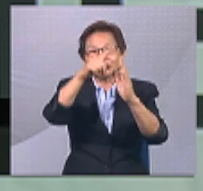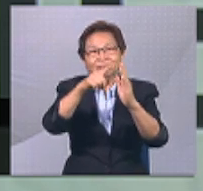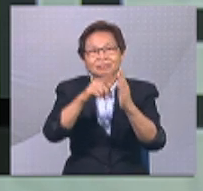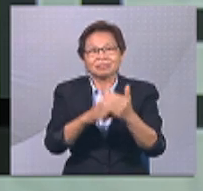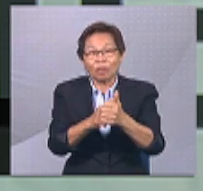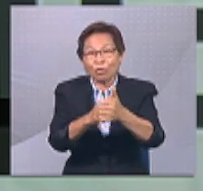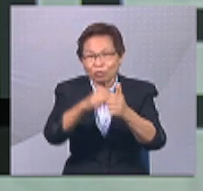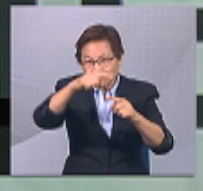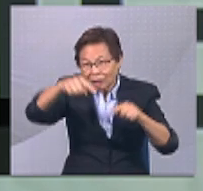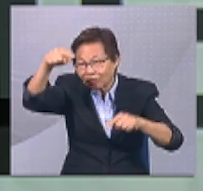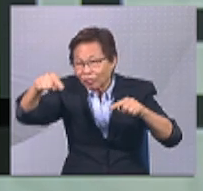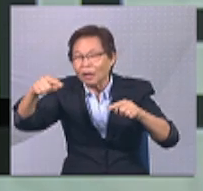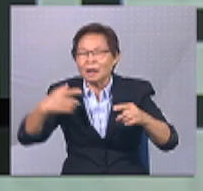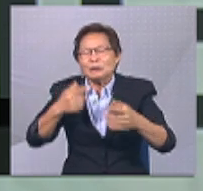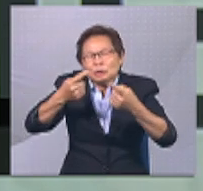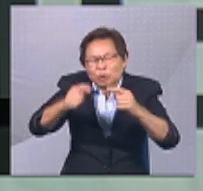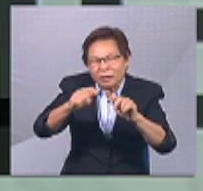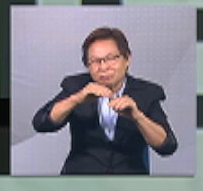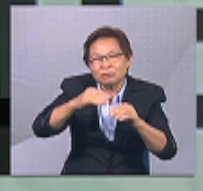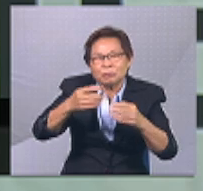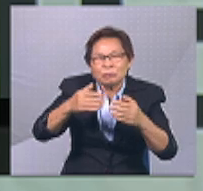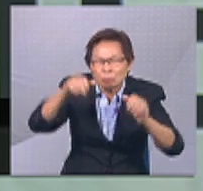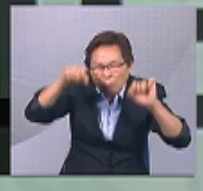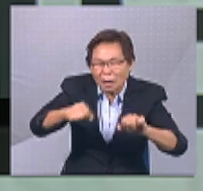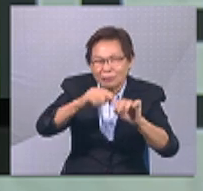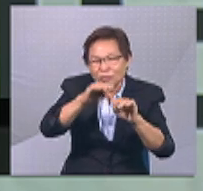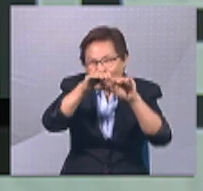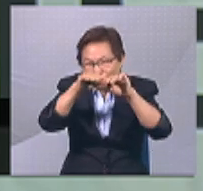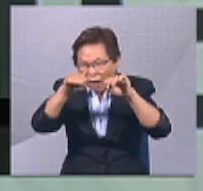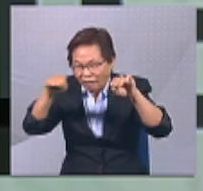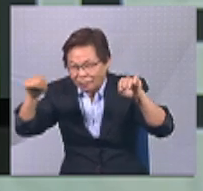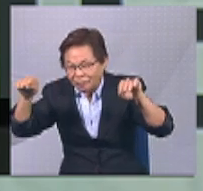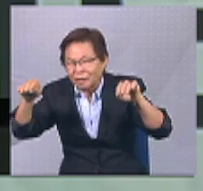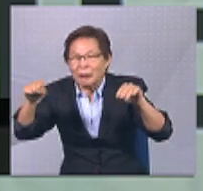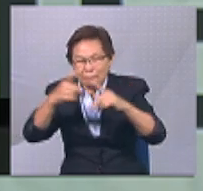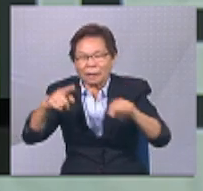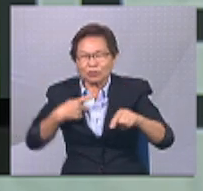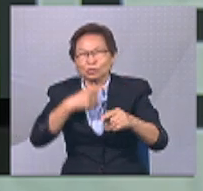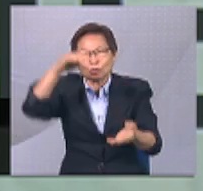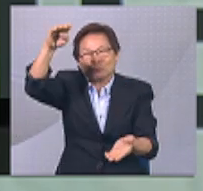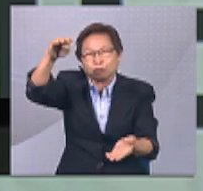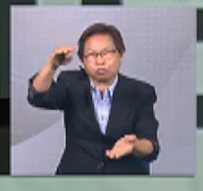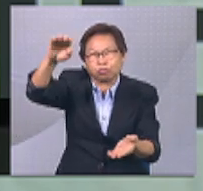we managed to flatten the peak, but reduce the cases. Obviously, we have seen a reduce of cases as compared to the